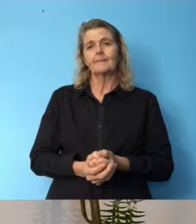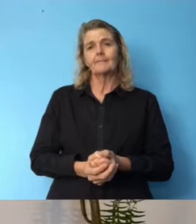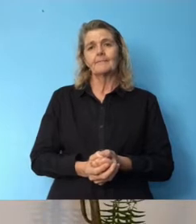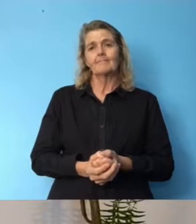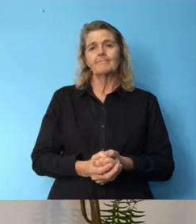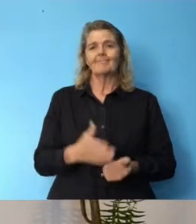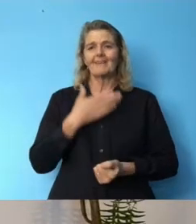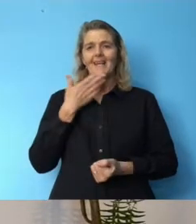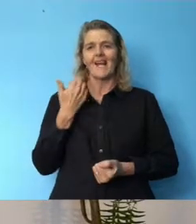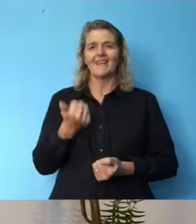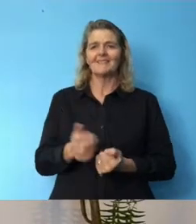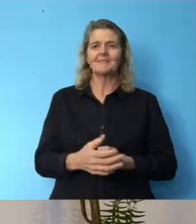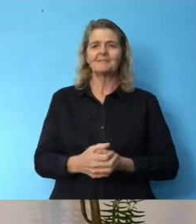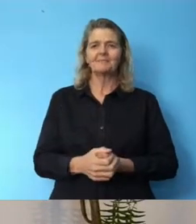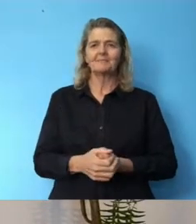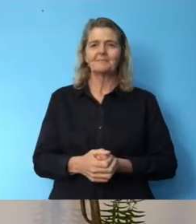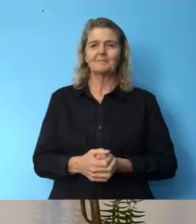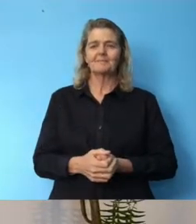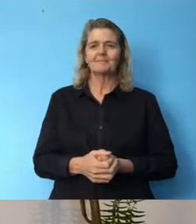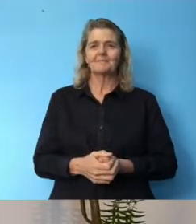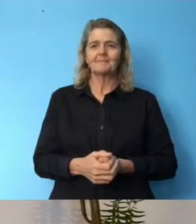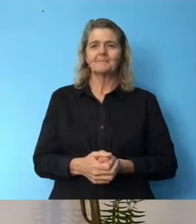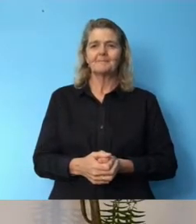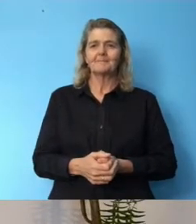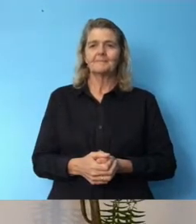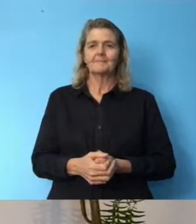Yeah, that's lovely. Oops.